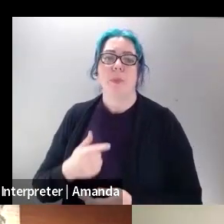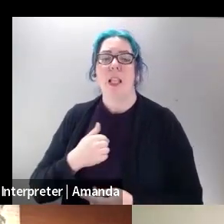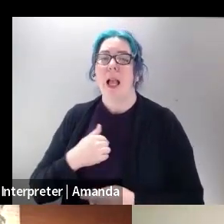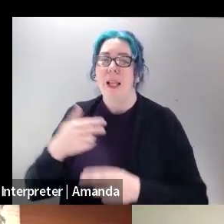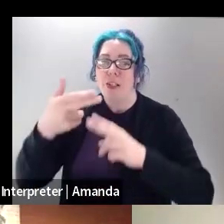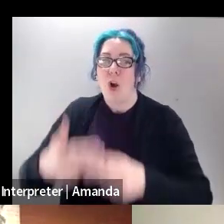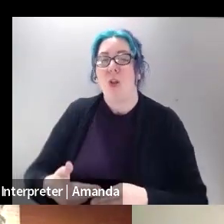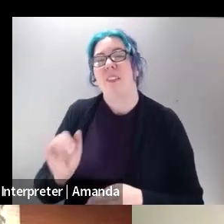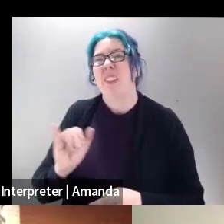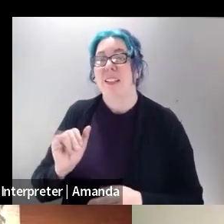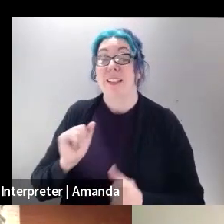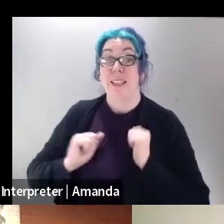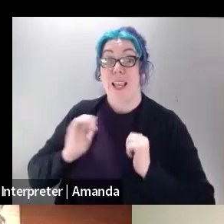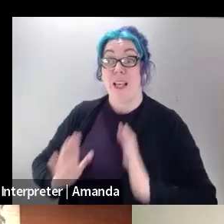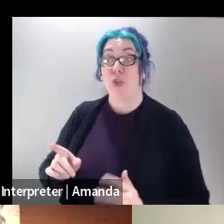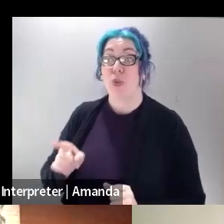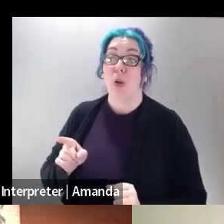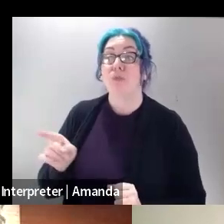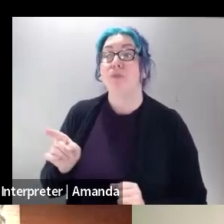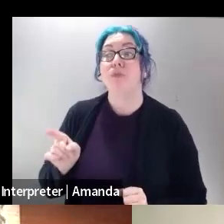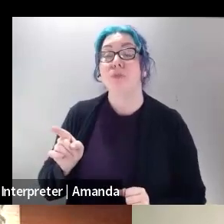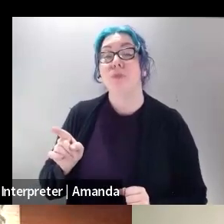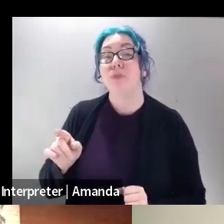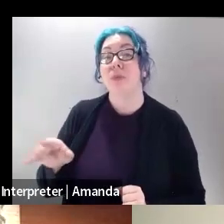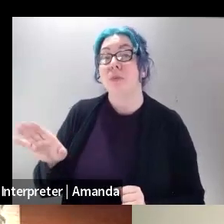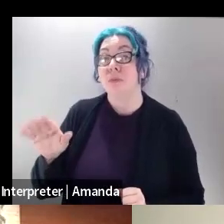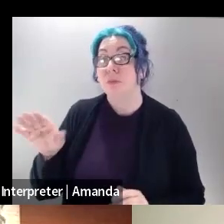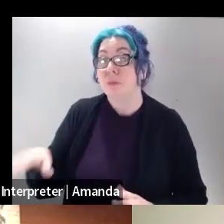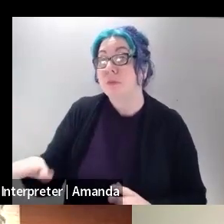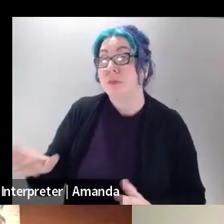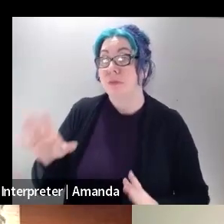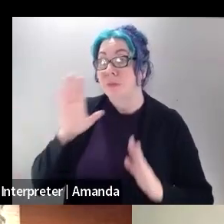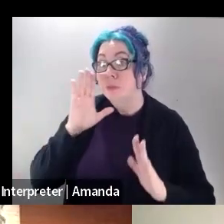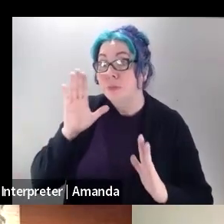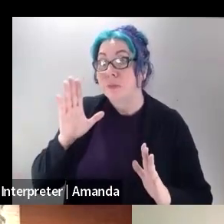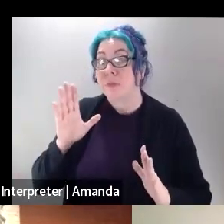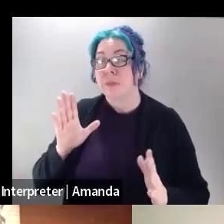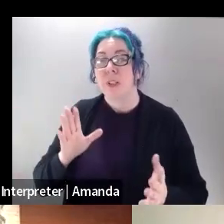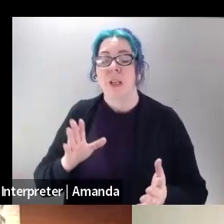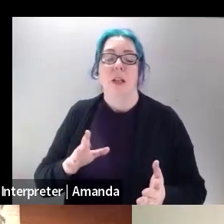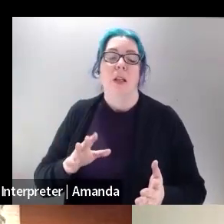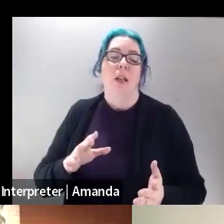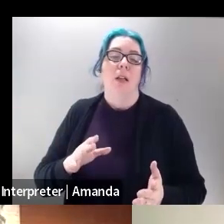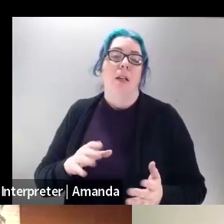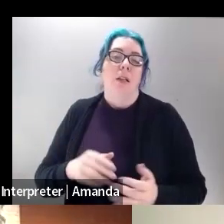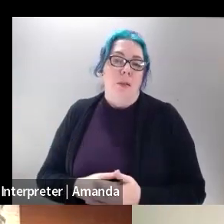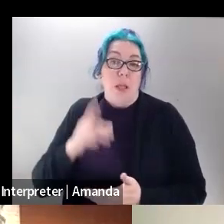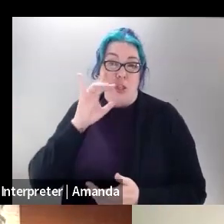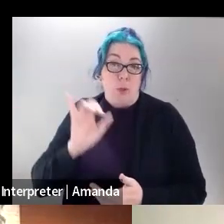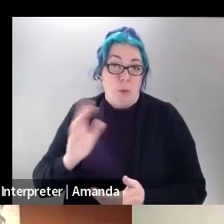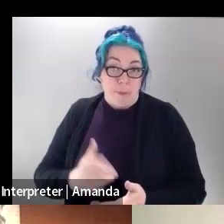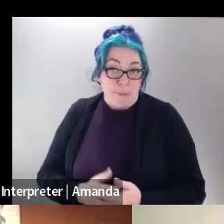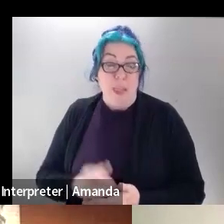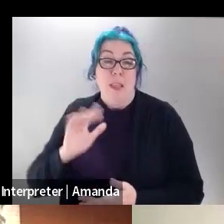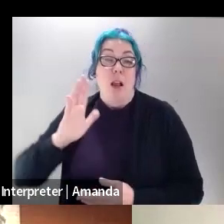I kind of made it kind of my own. But, by another, I'm starting out then, rookie